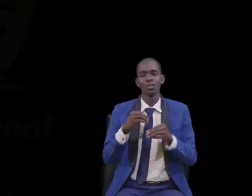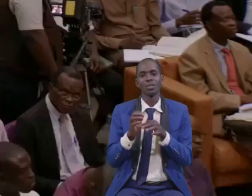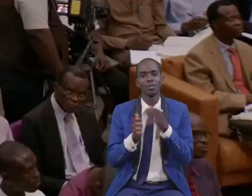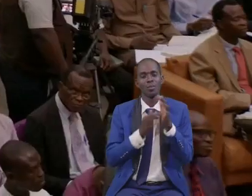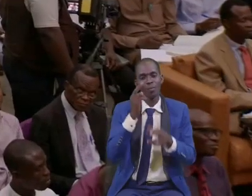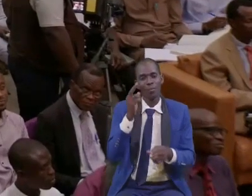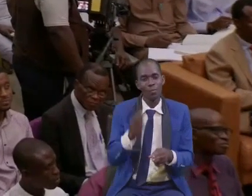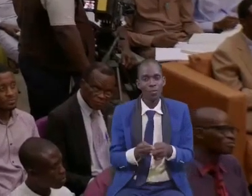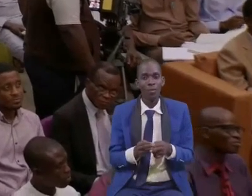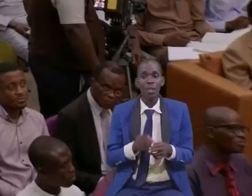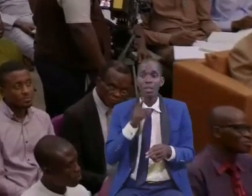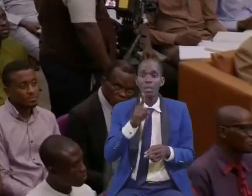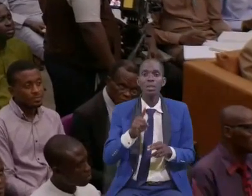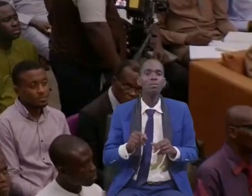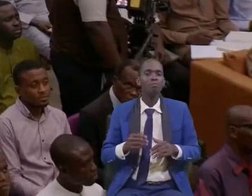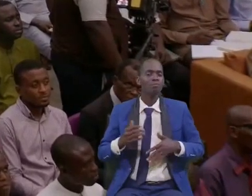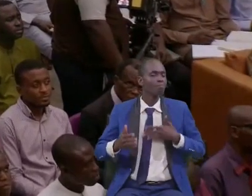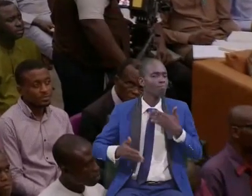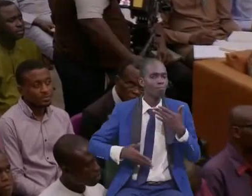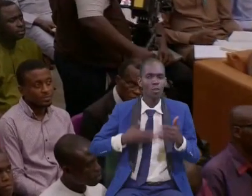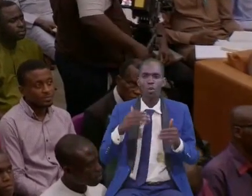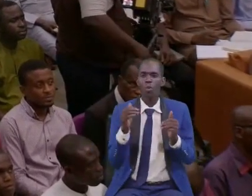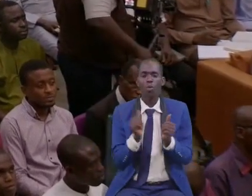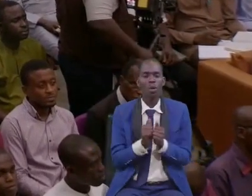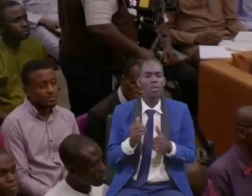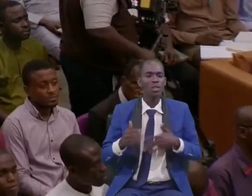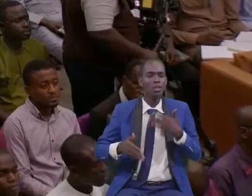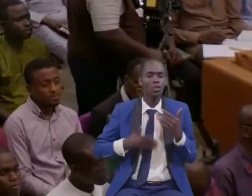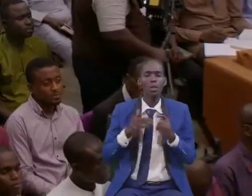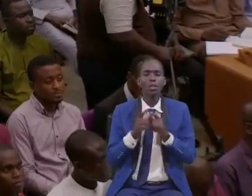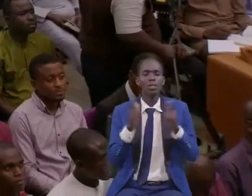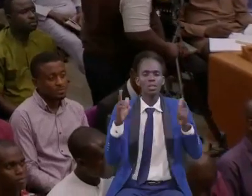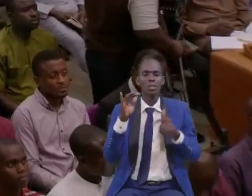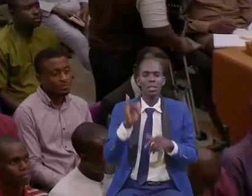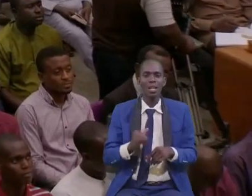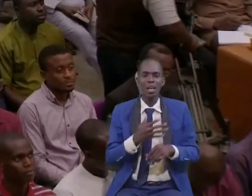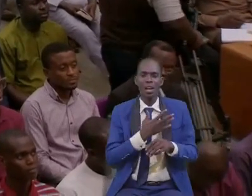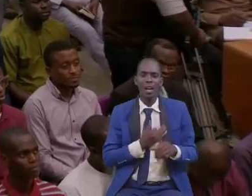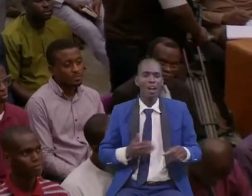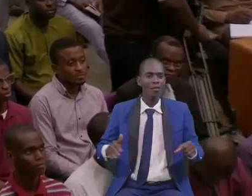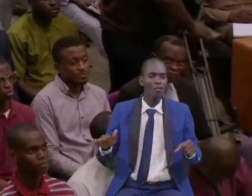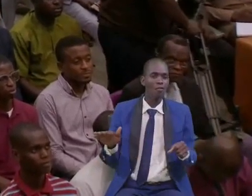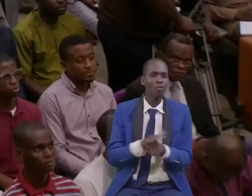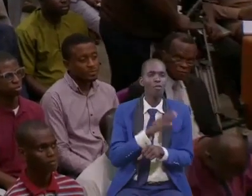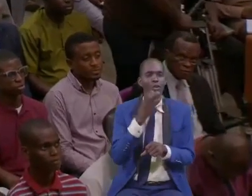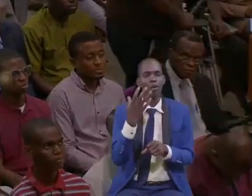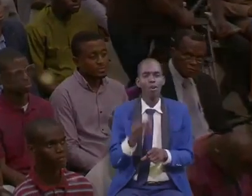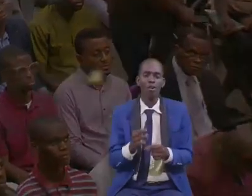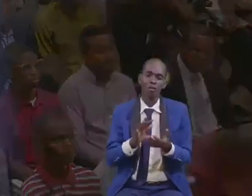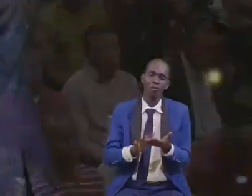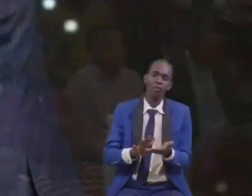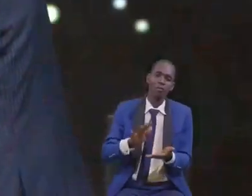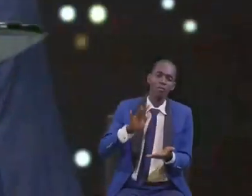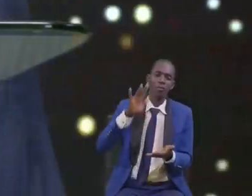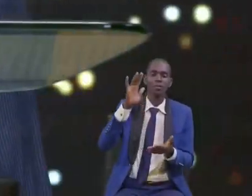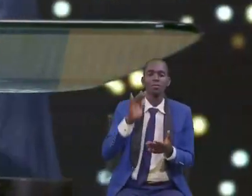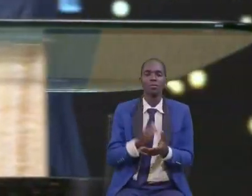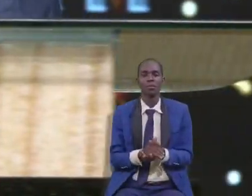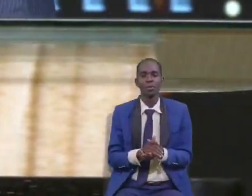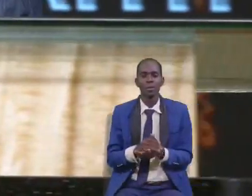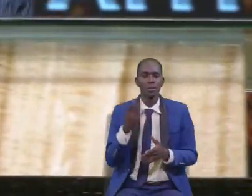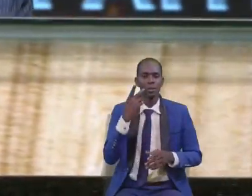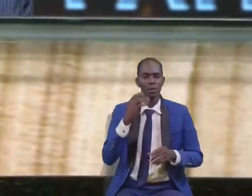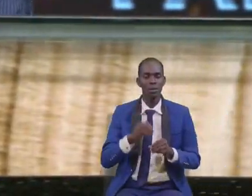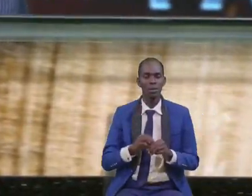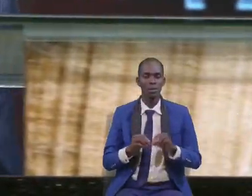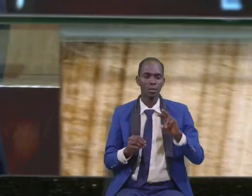ye rejoice with joy unspeakable and full of glory. Look at 1 Corinthians